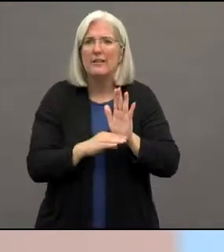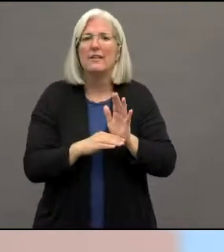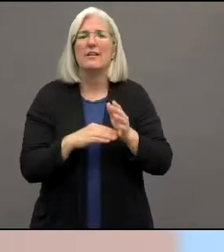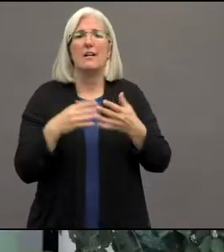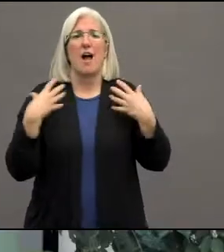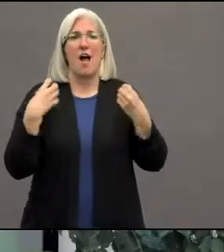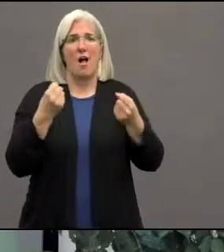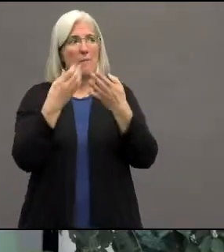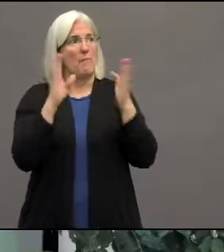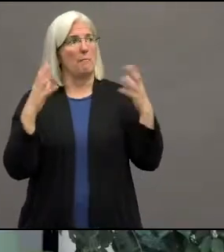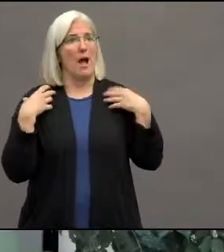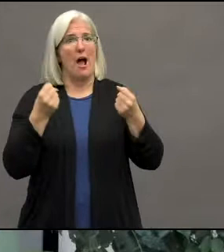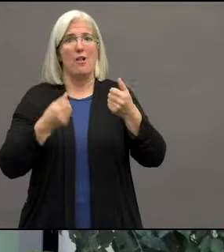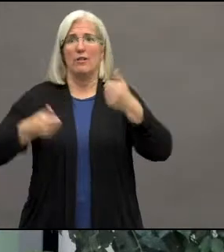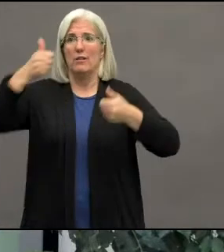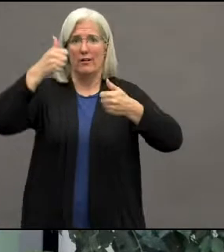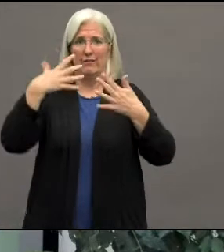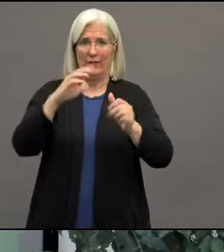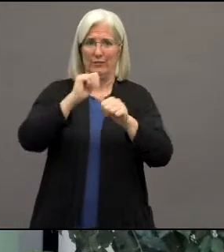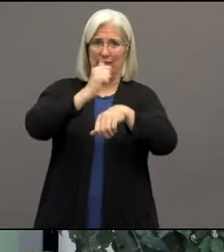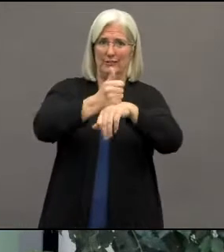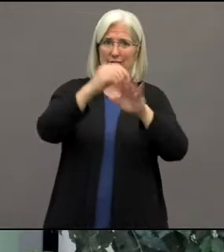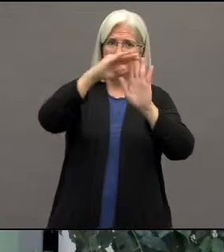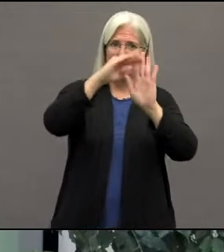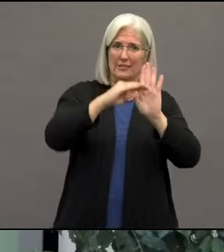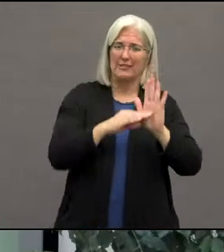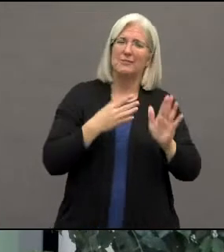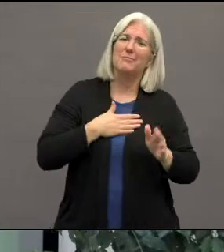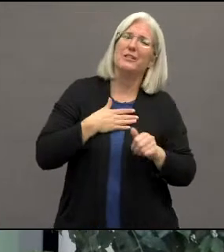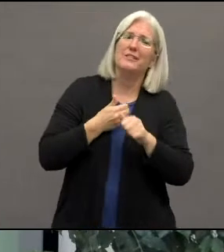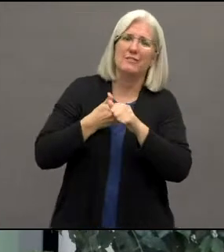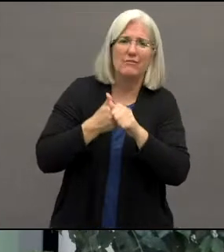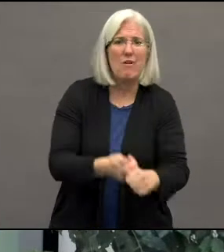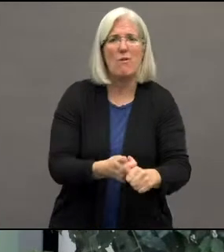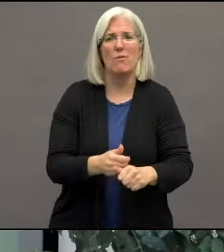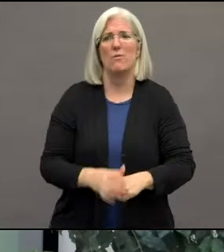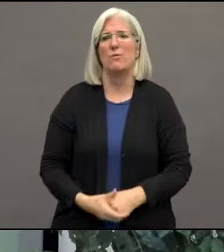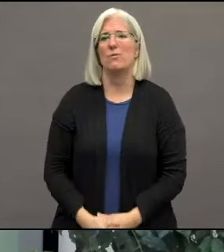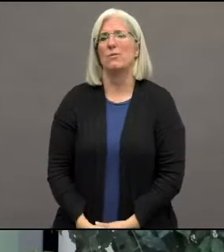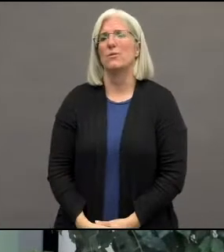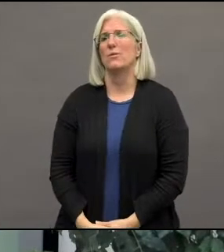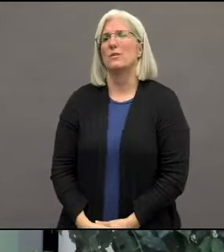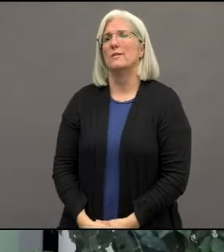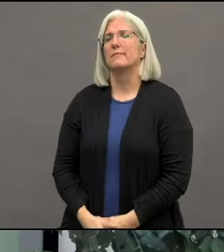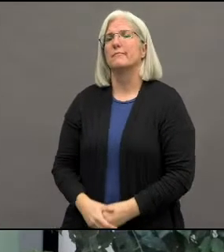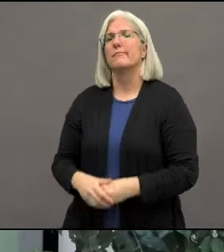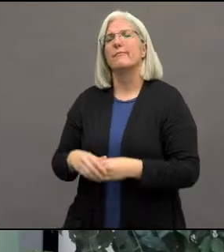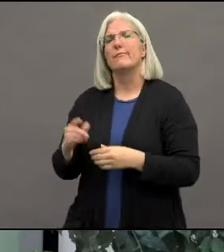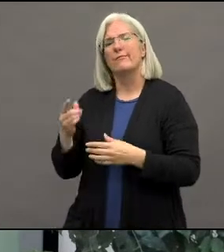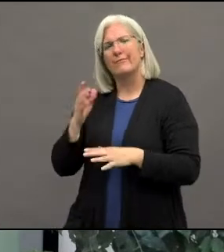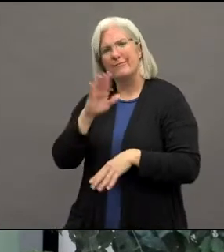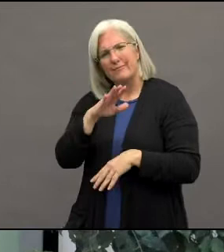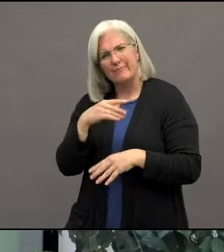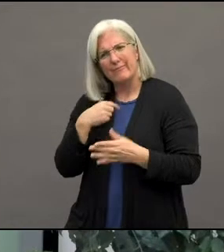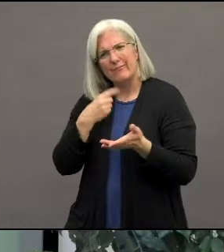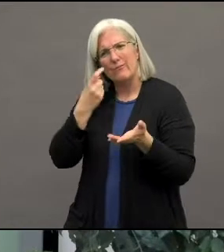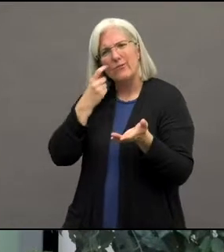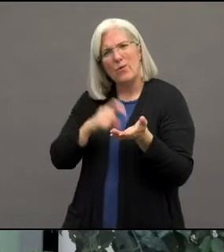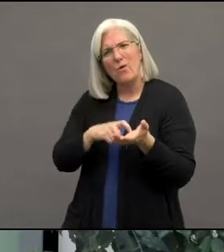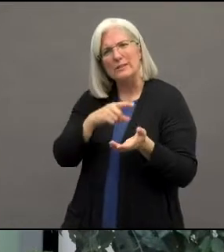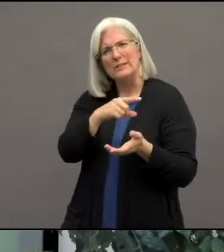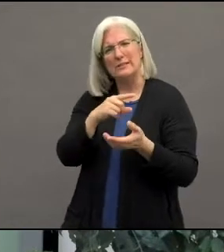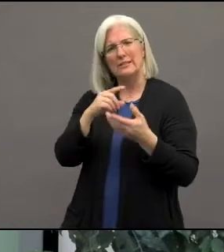together. So I'm looking here, one person is asking us to address, there are restrictions